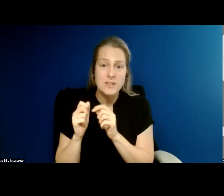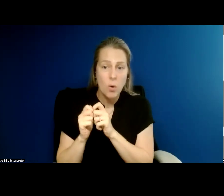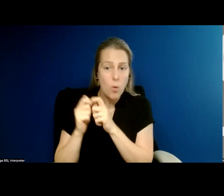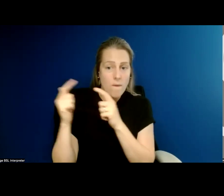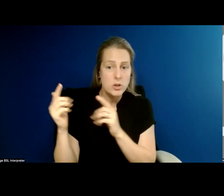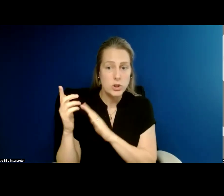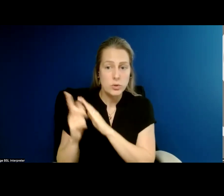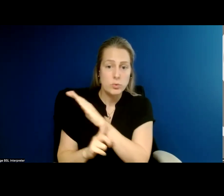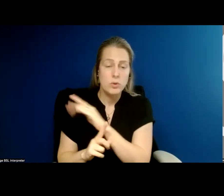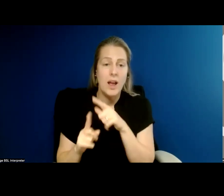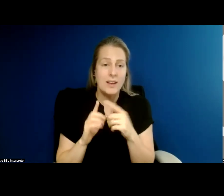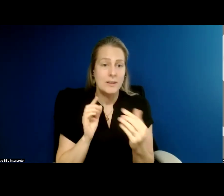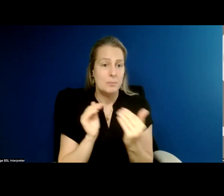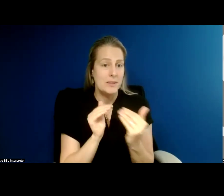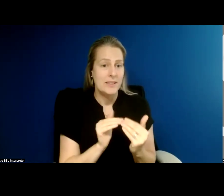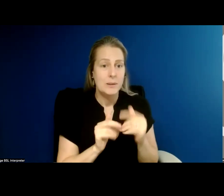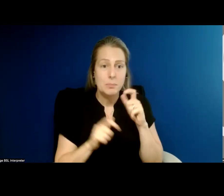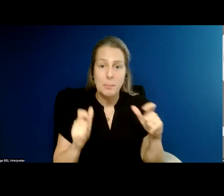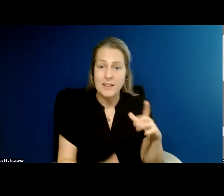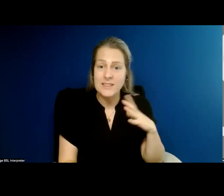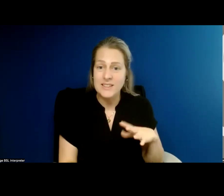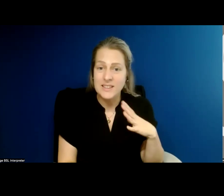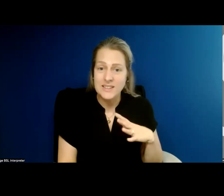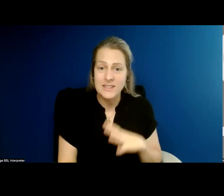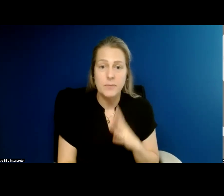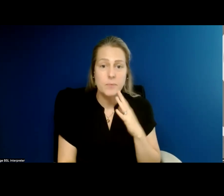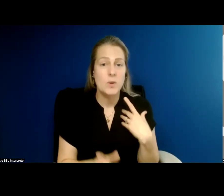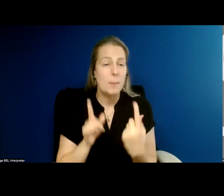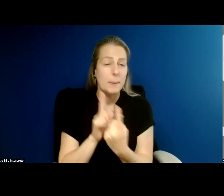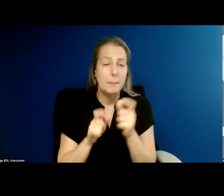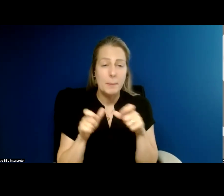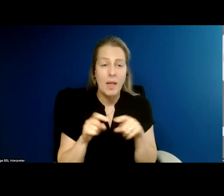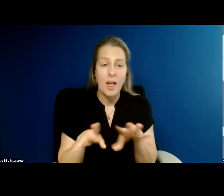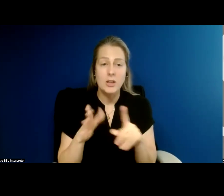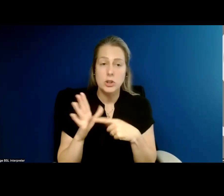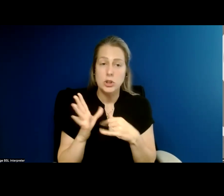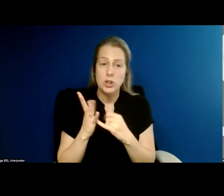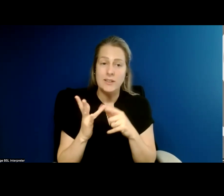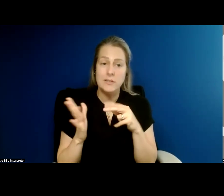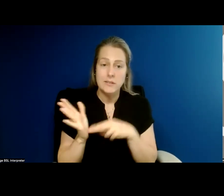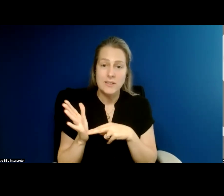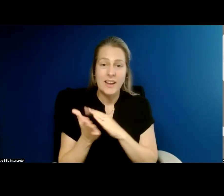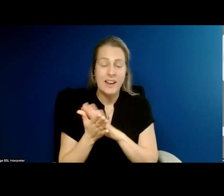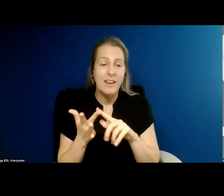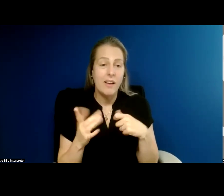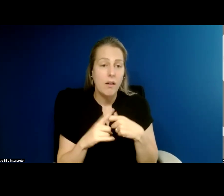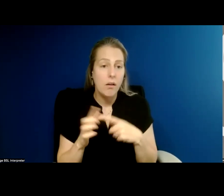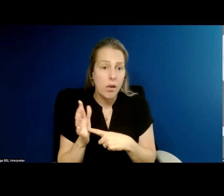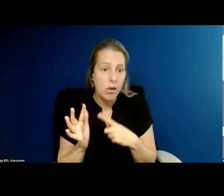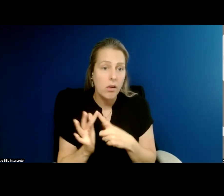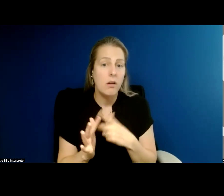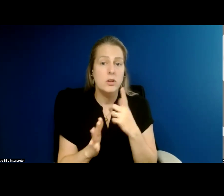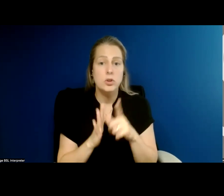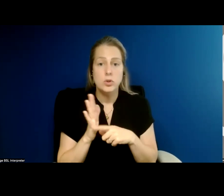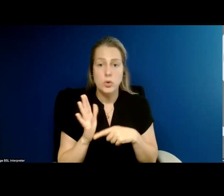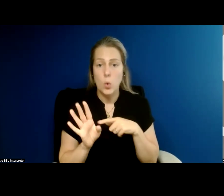When I listen to folks, leading degrowth thinkers like Jason Hickel, Yorgos Kallis, and I listen to how they're defining